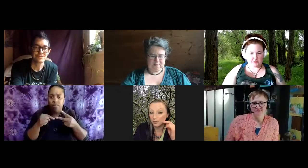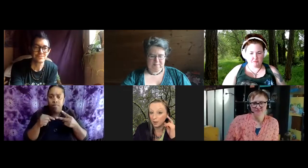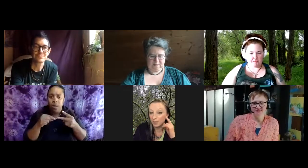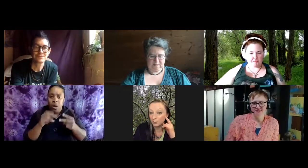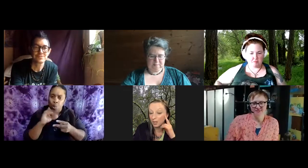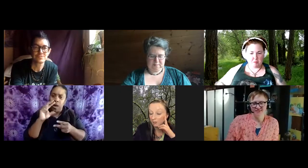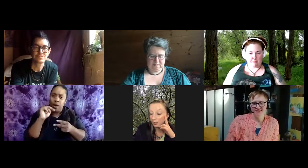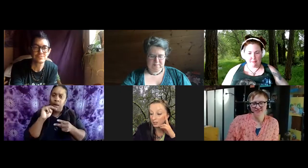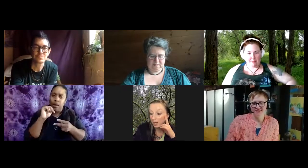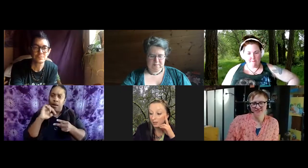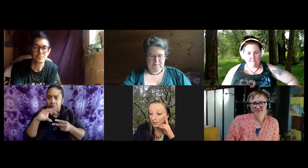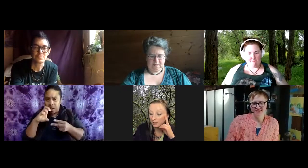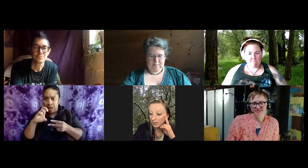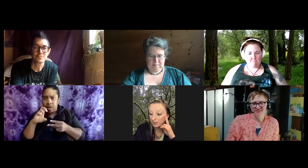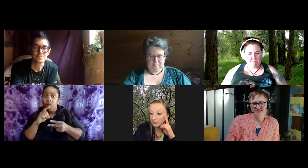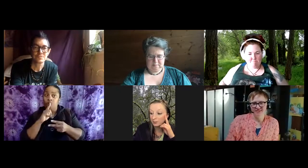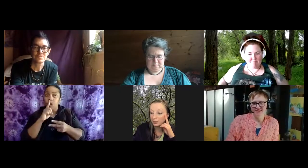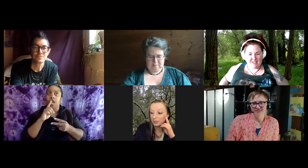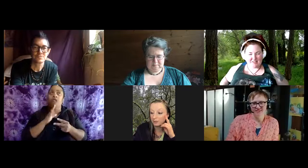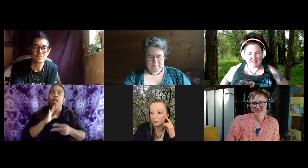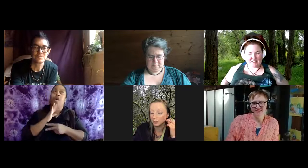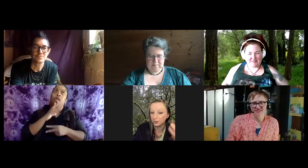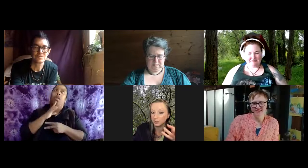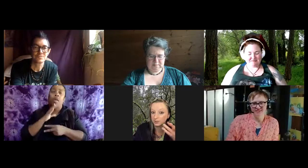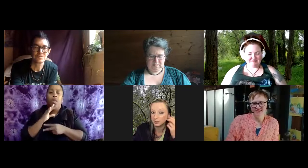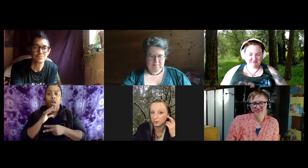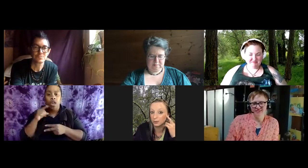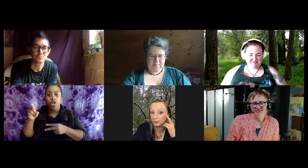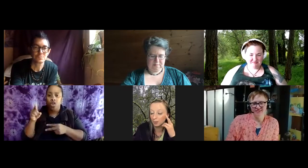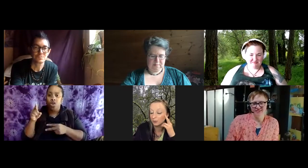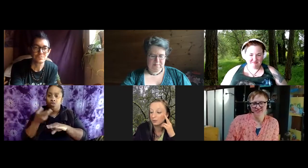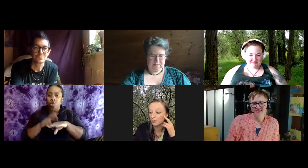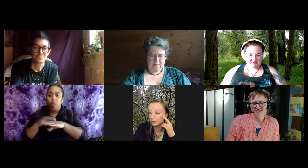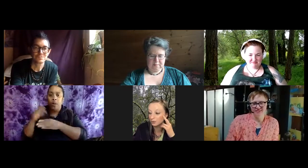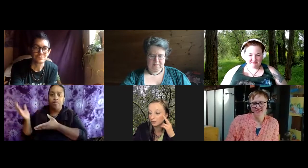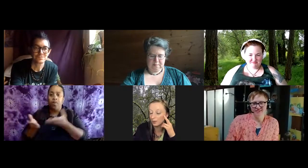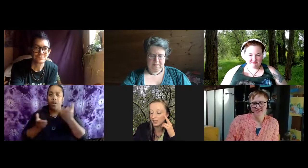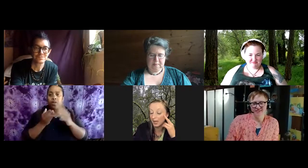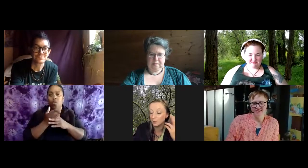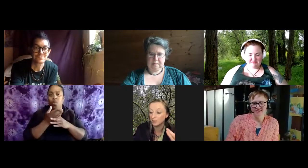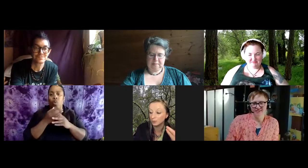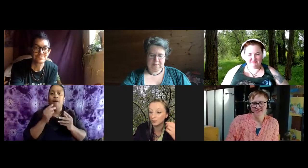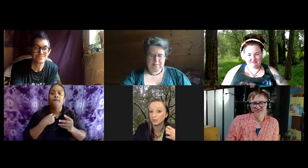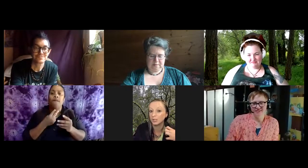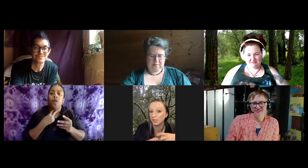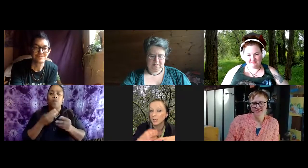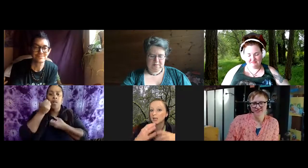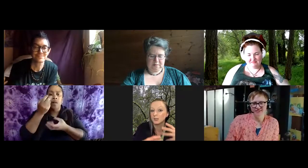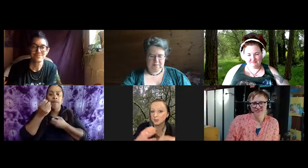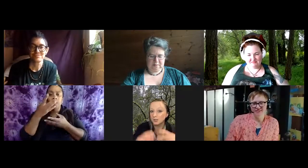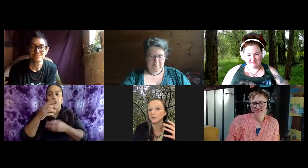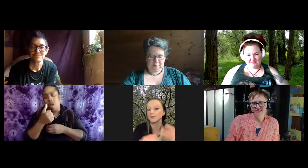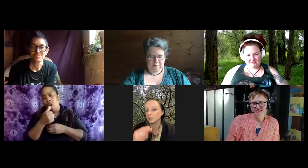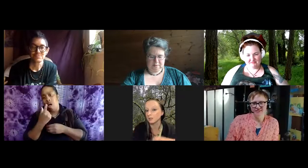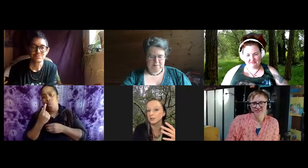is the very blunt, very talkative one. So she usually brings through verbal information for me. And Ama usually